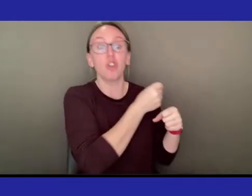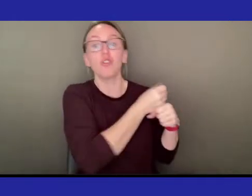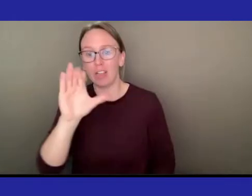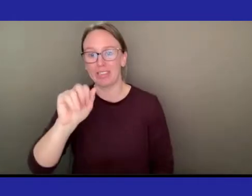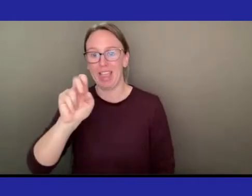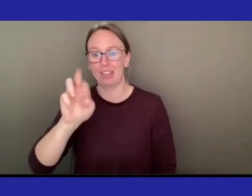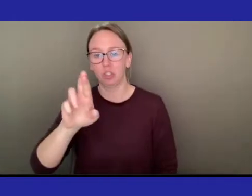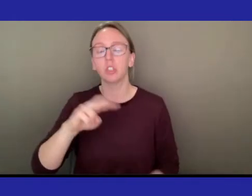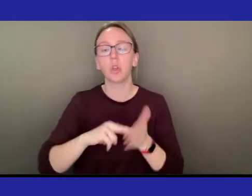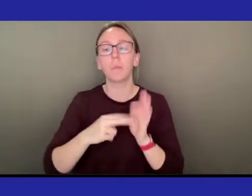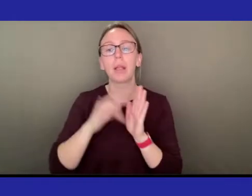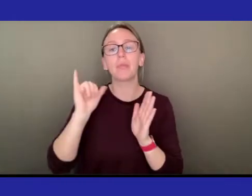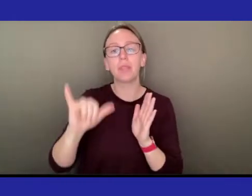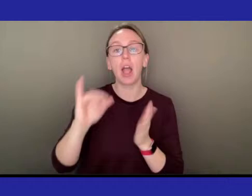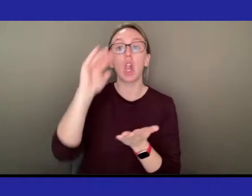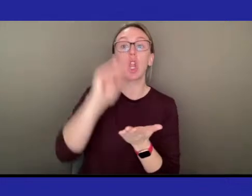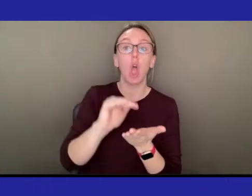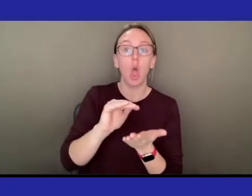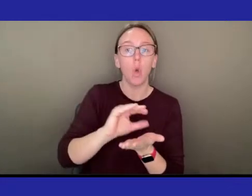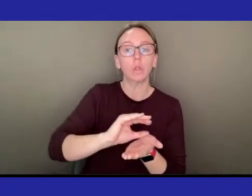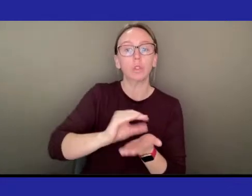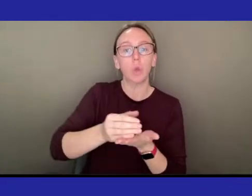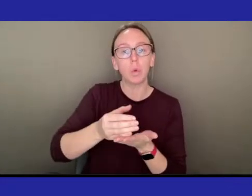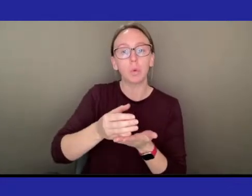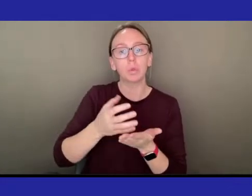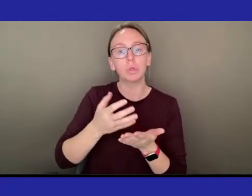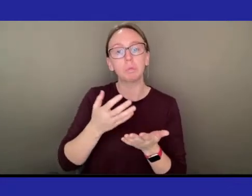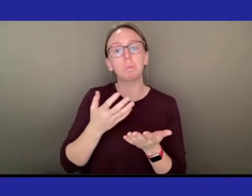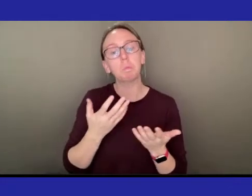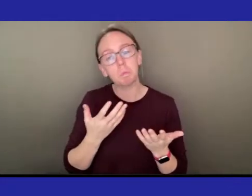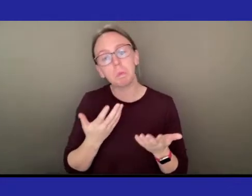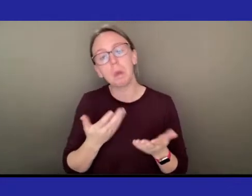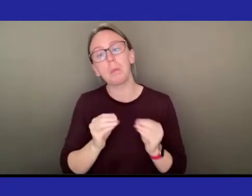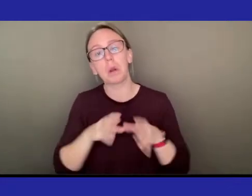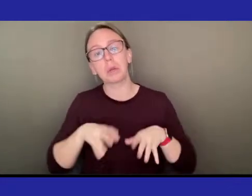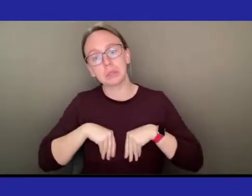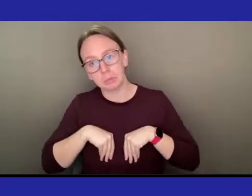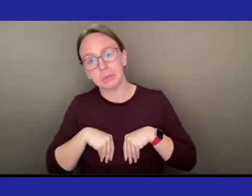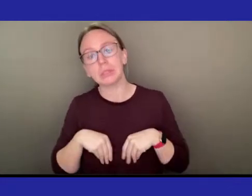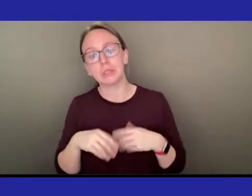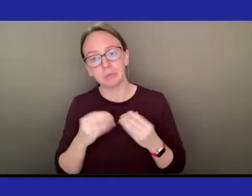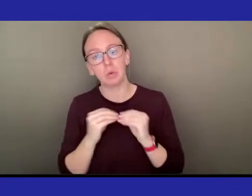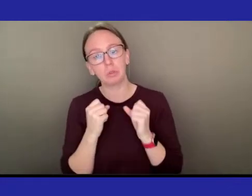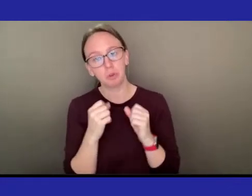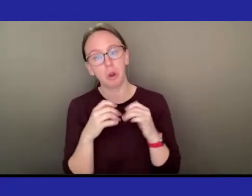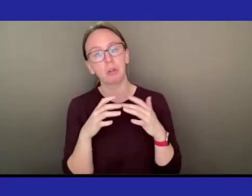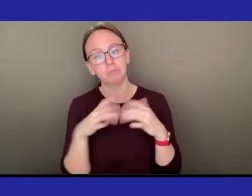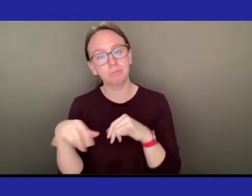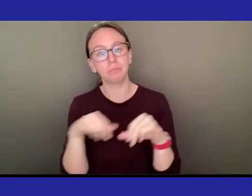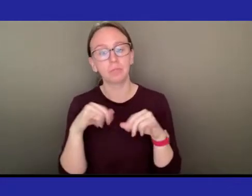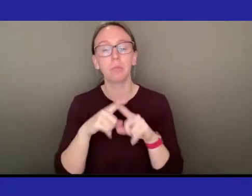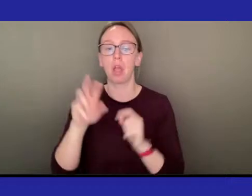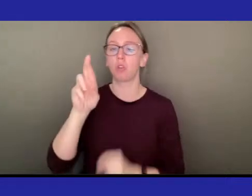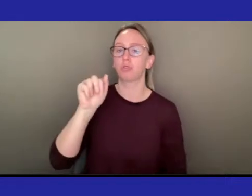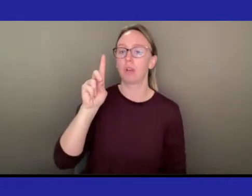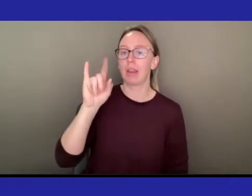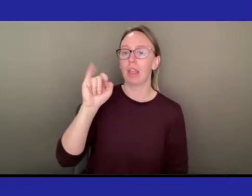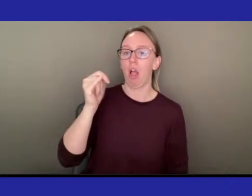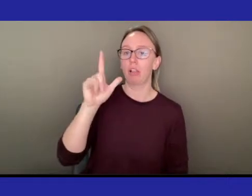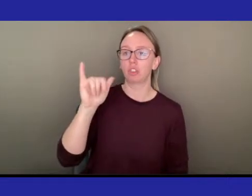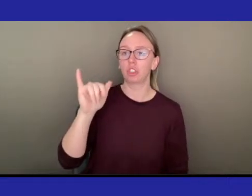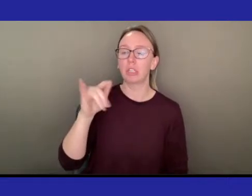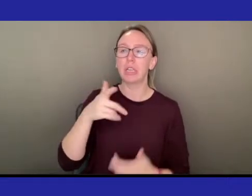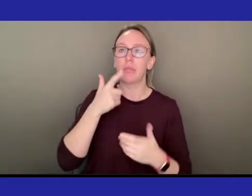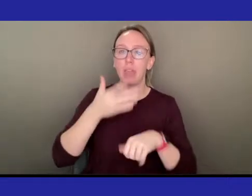prominent. In general, the radiology is getting better and better at directing the radiation so